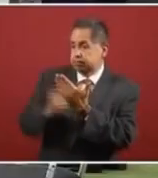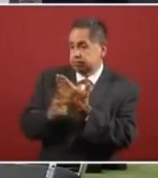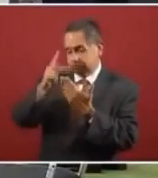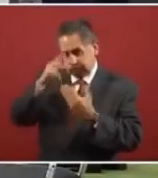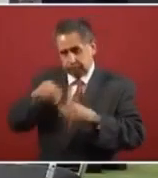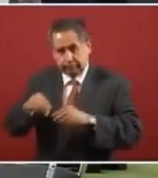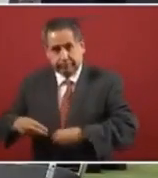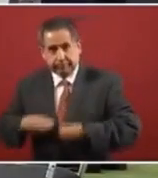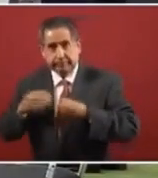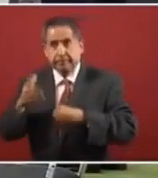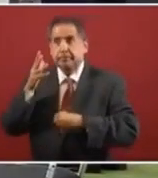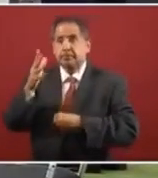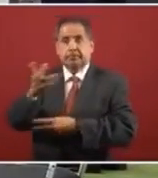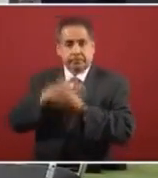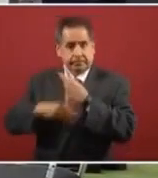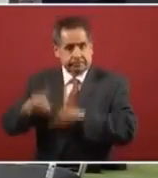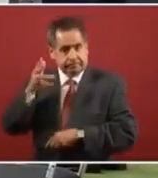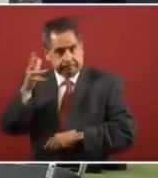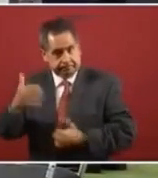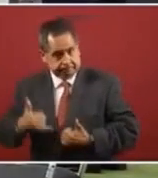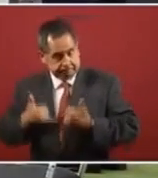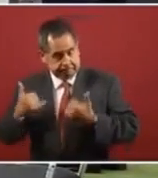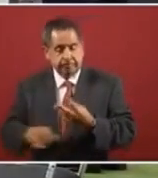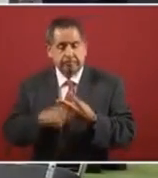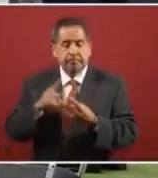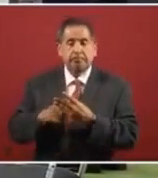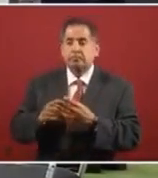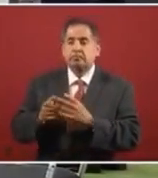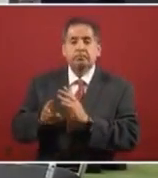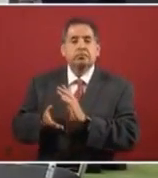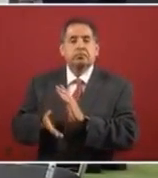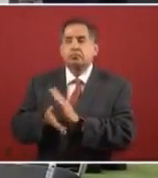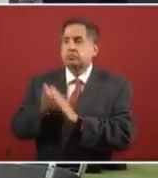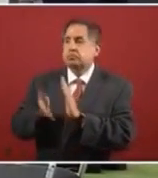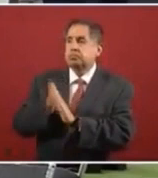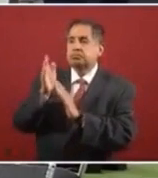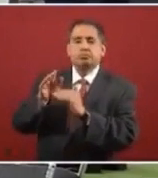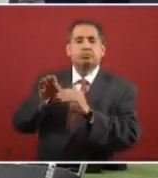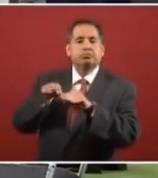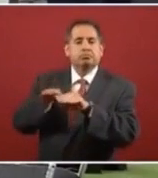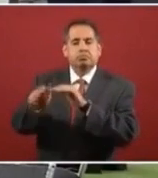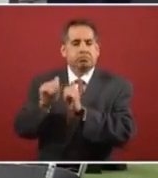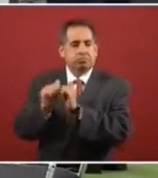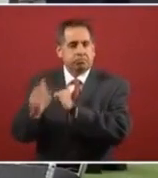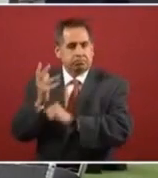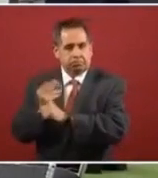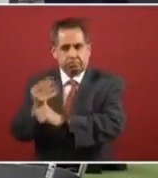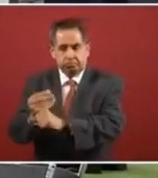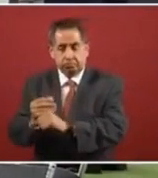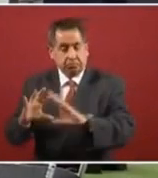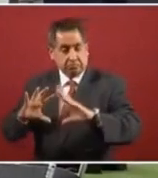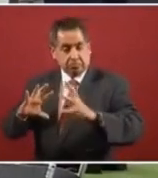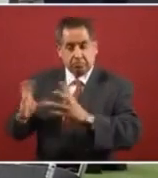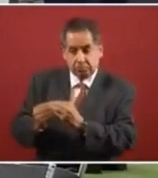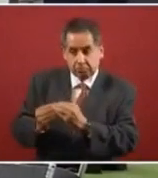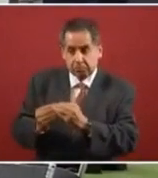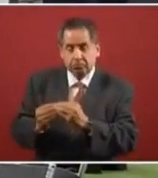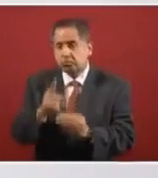blue the ones that were created by the creating of jobs trees youth